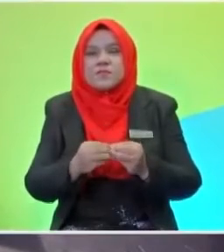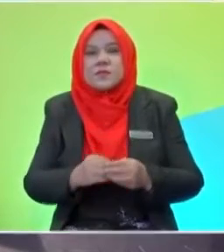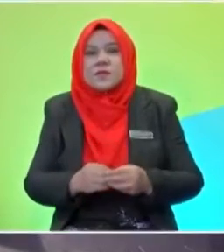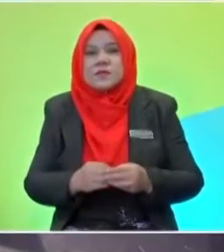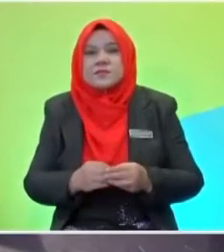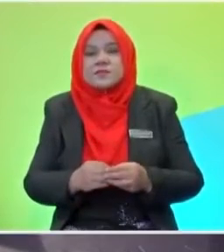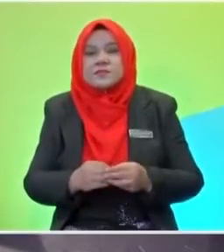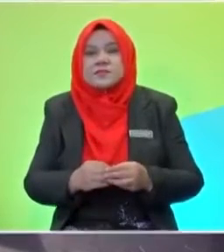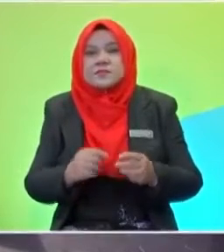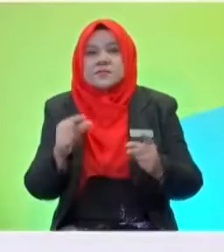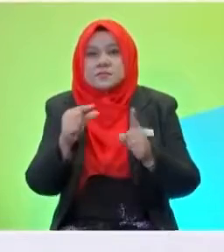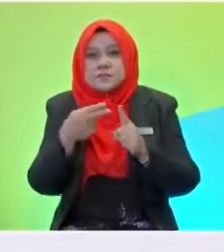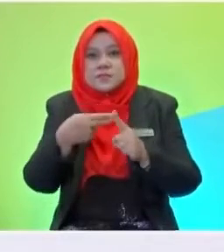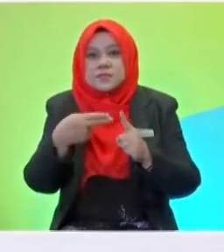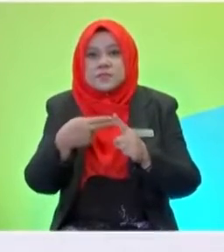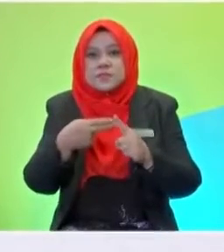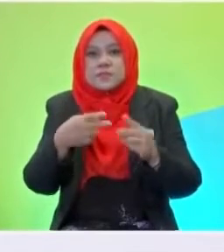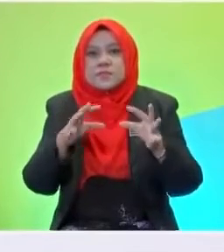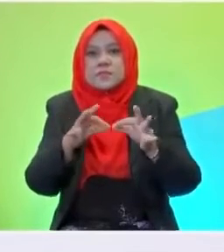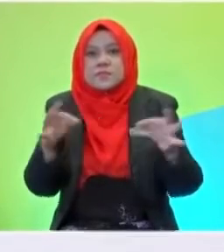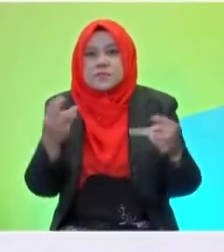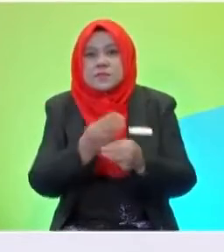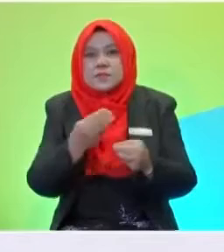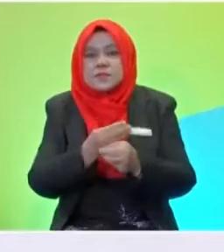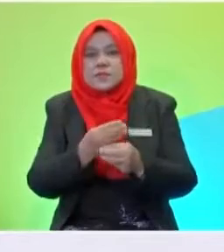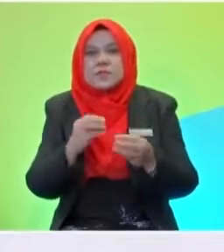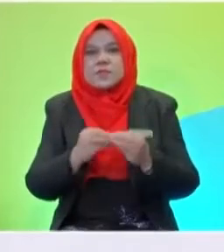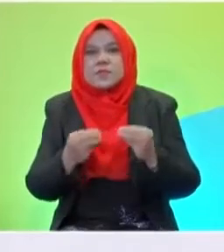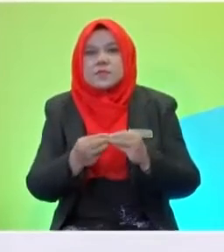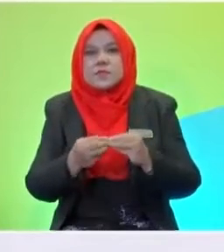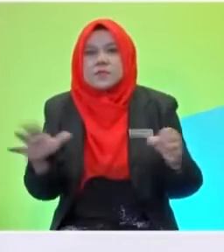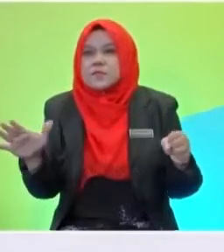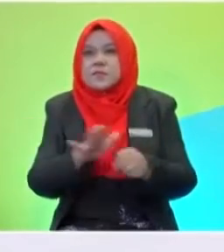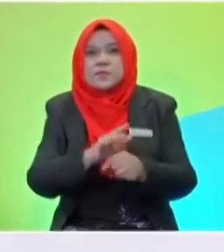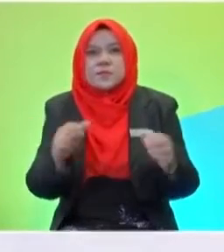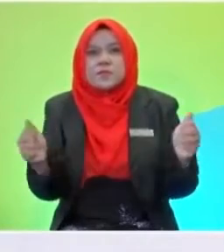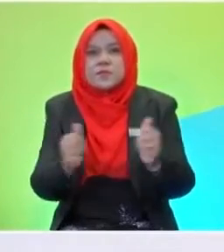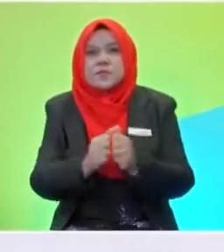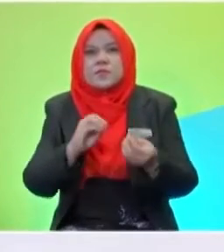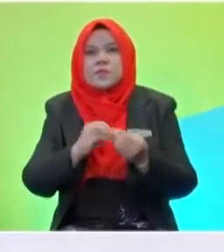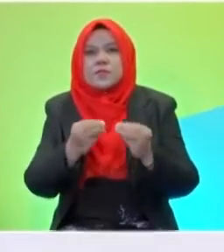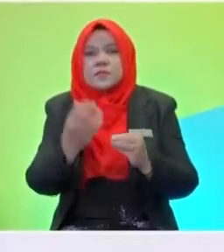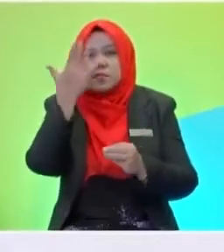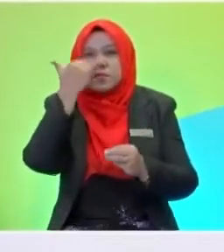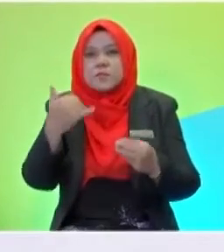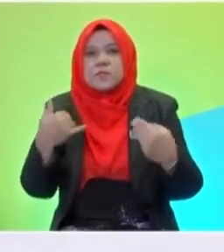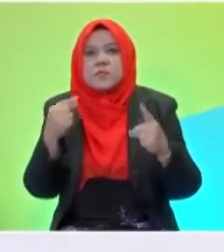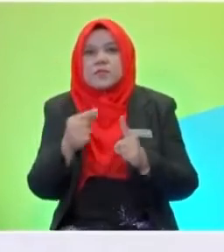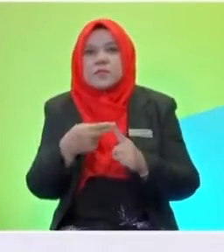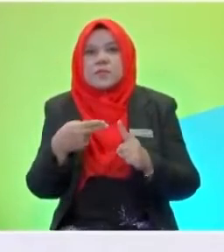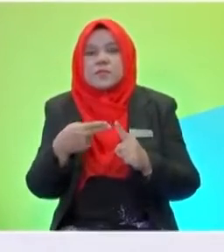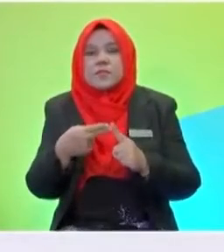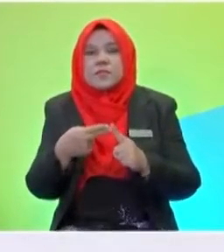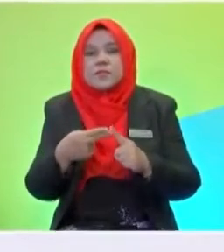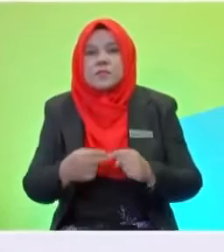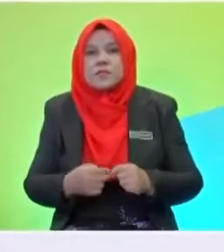is a alphabet in the number sentence. Yeah. Usually, number sentence are full with numbers. Why there is an alphabet? Why, sir? This is what we